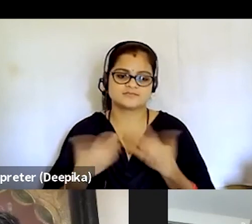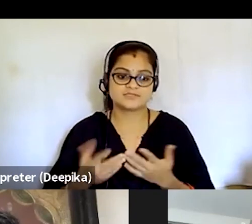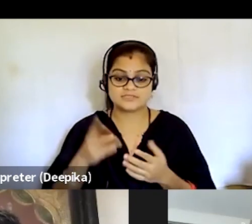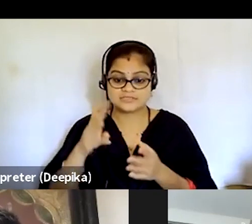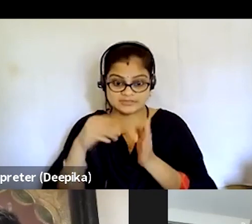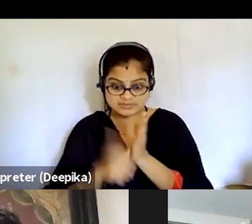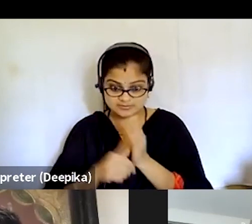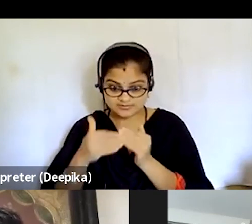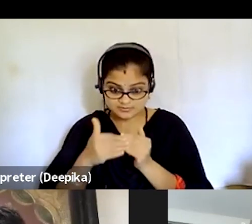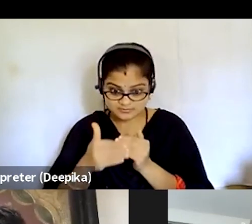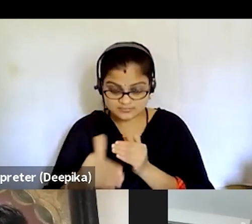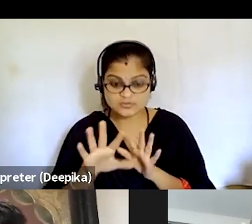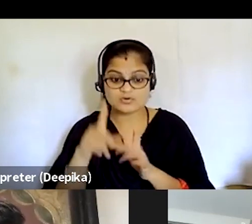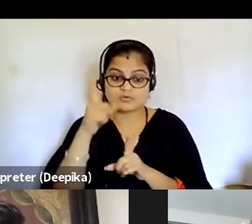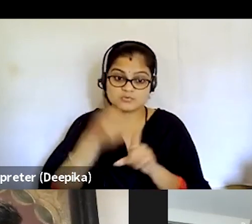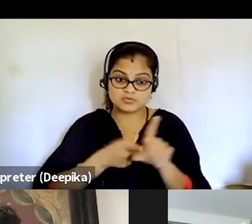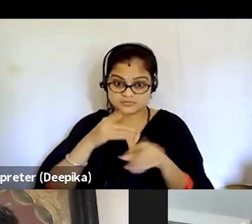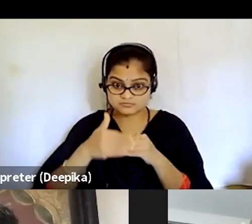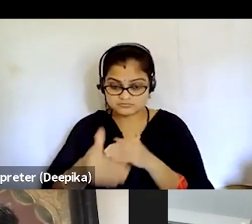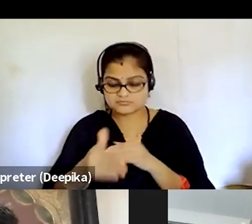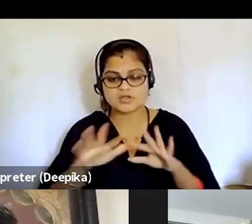months is going to be or the next 1 year is going to be. So